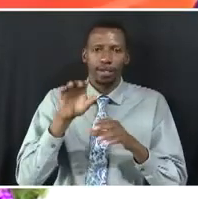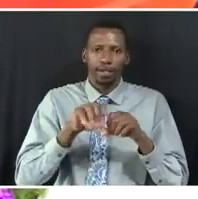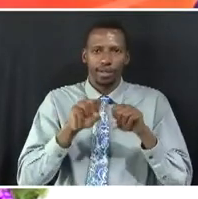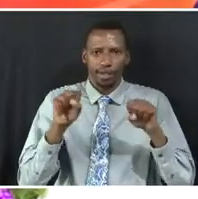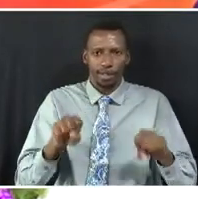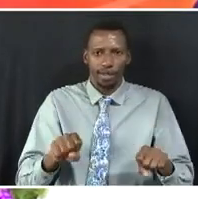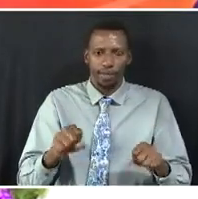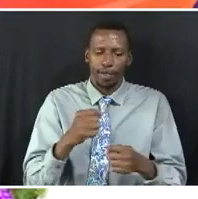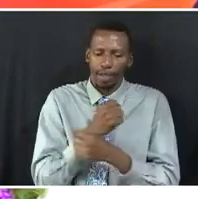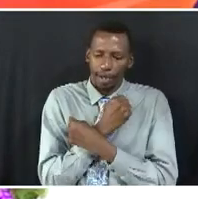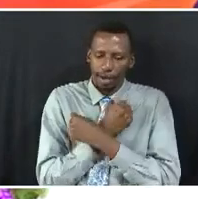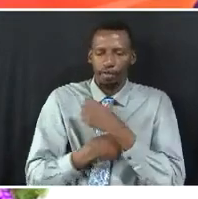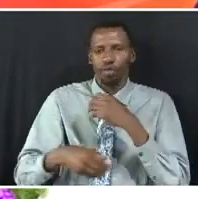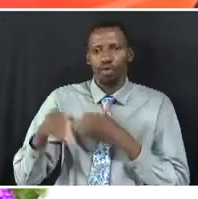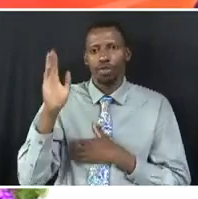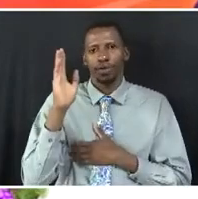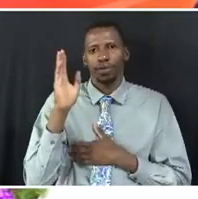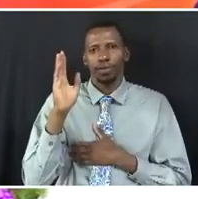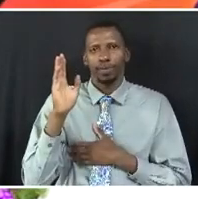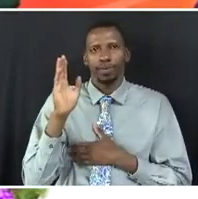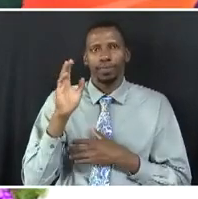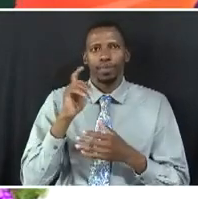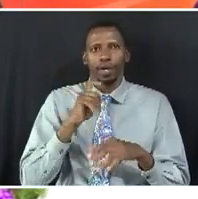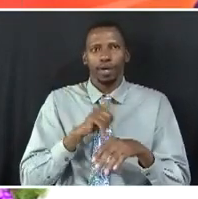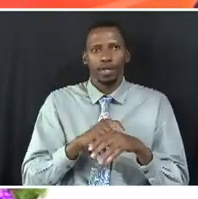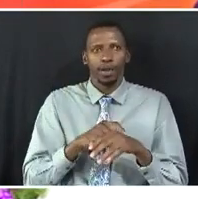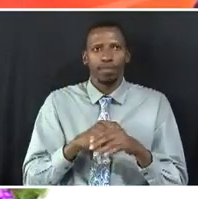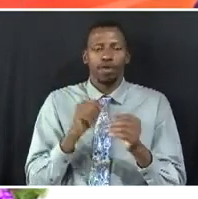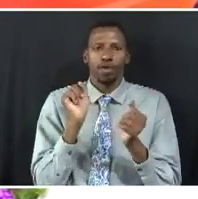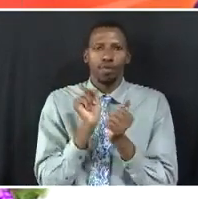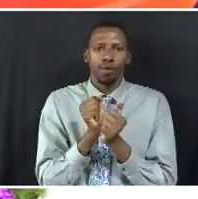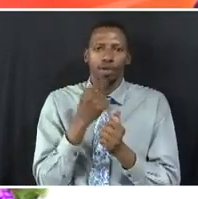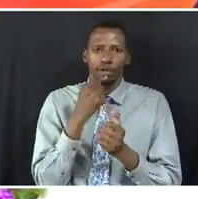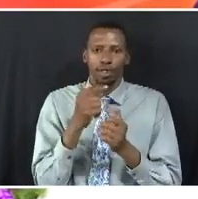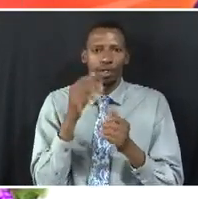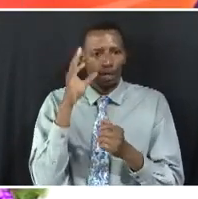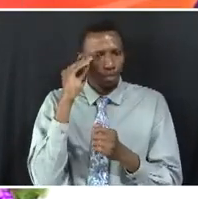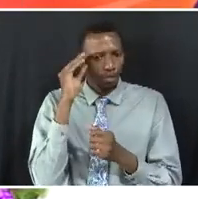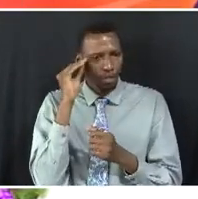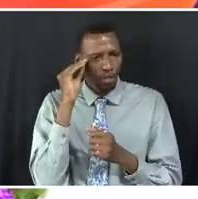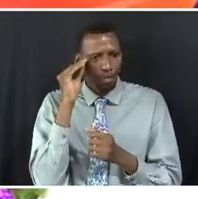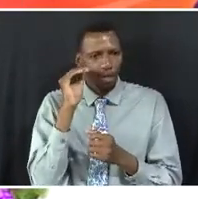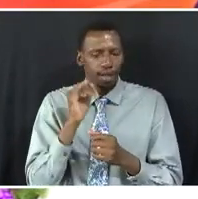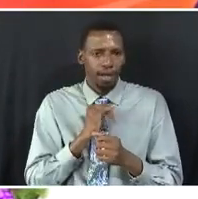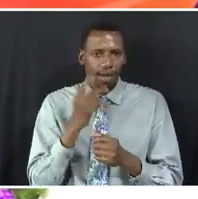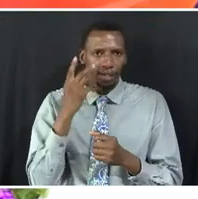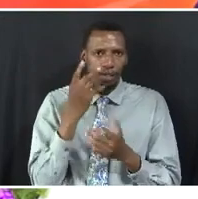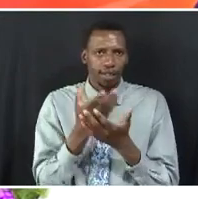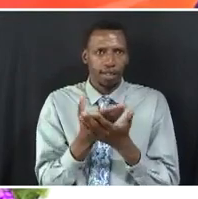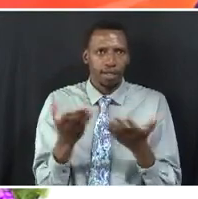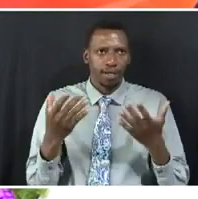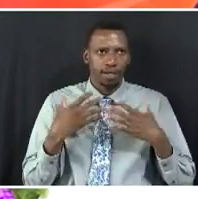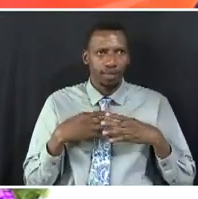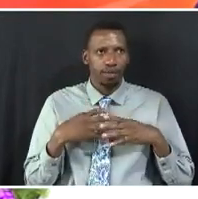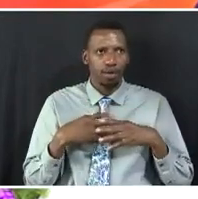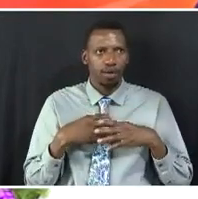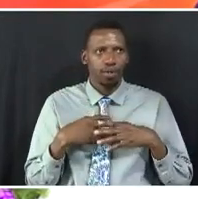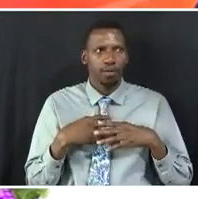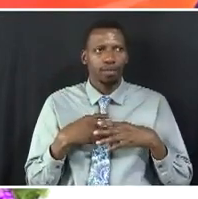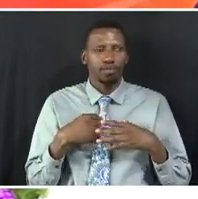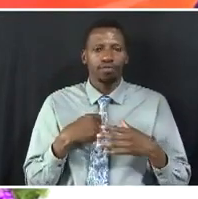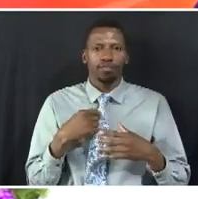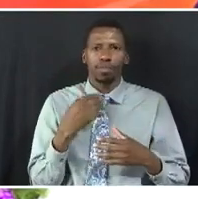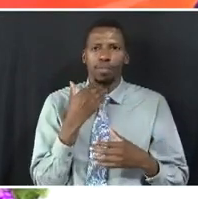and he loved God. And when God was telling him, Moses, I see that these people are stiff-necked.